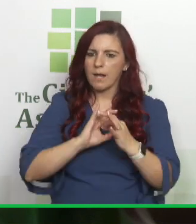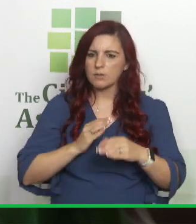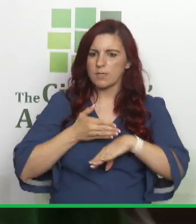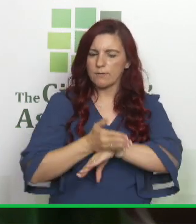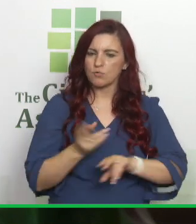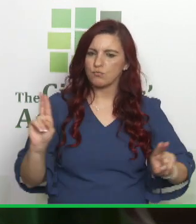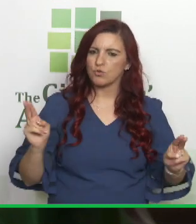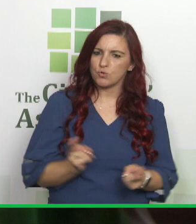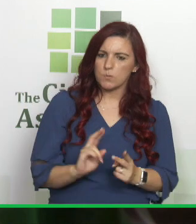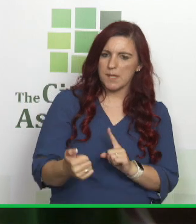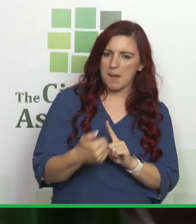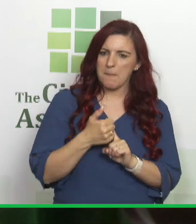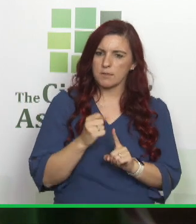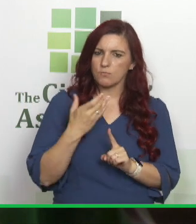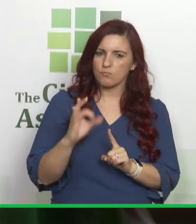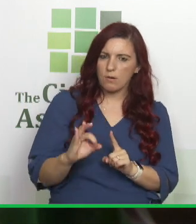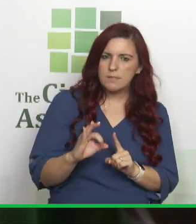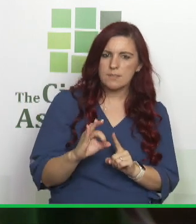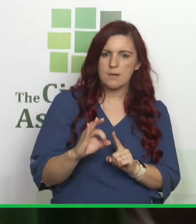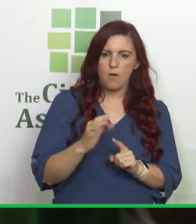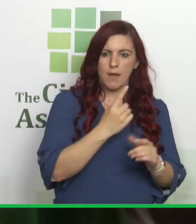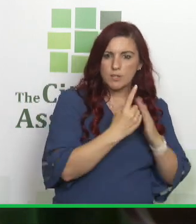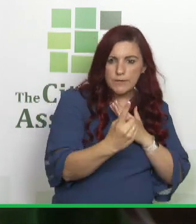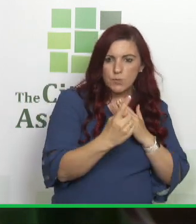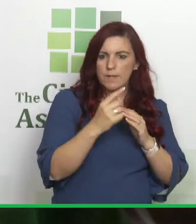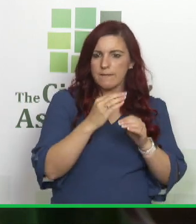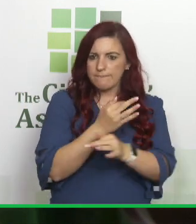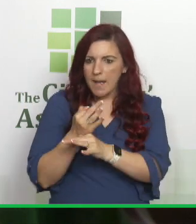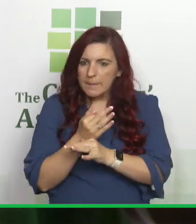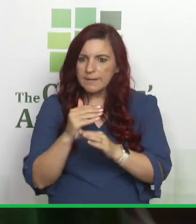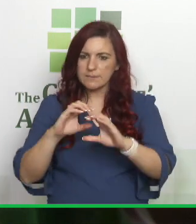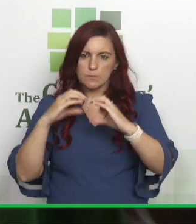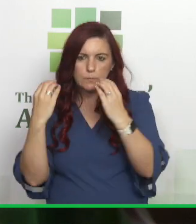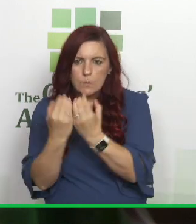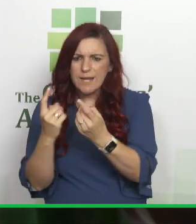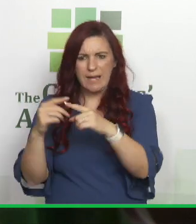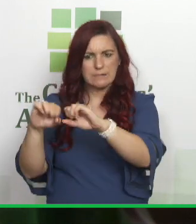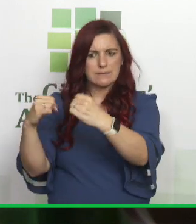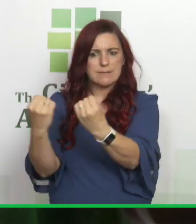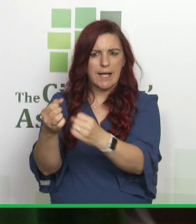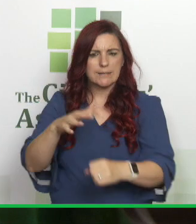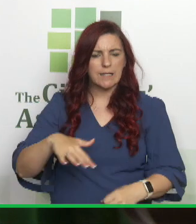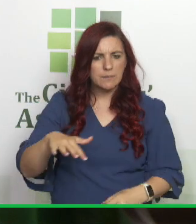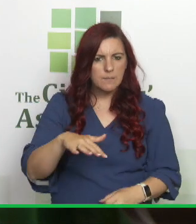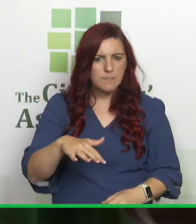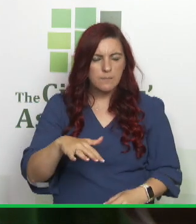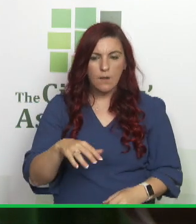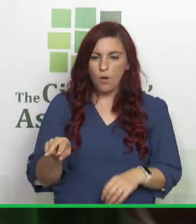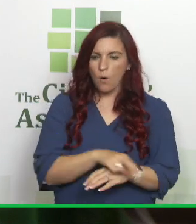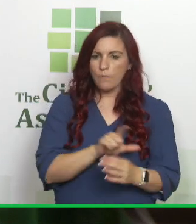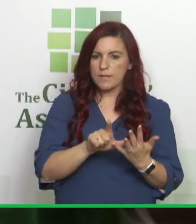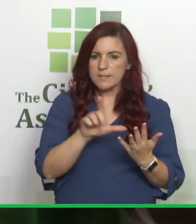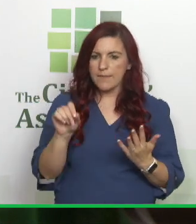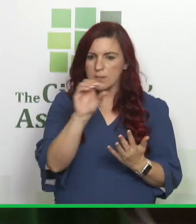harmful impact of illicit drugs on individuals, families, communities, and wider Irish society. Over 70% of